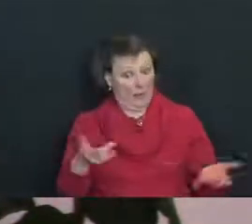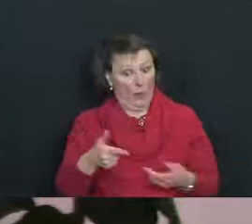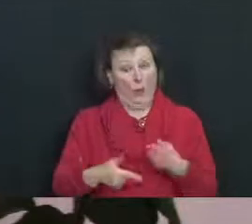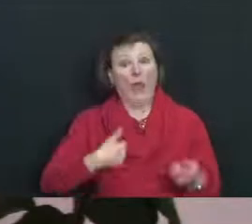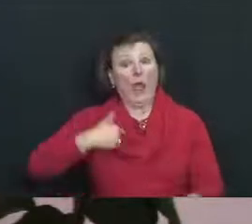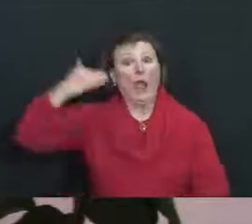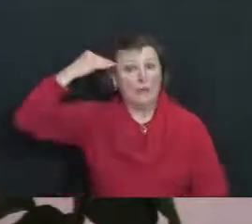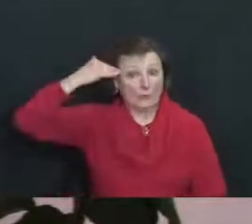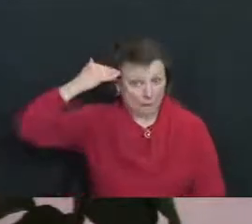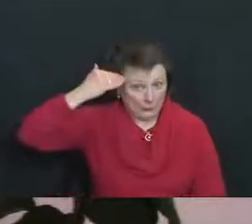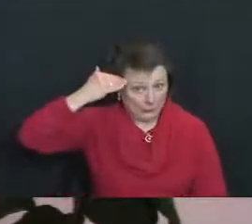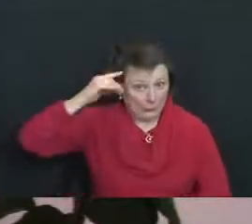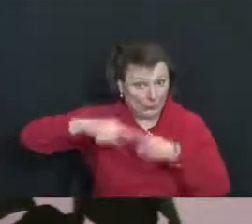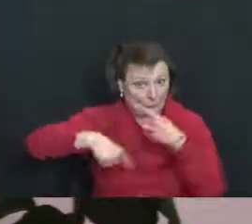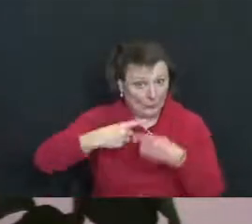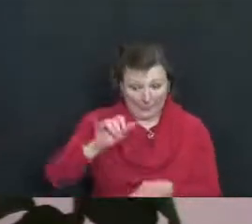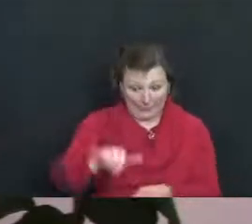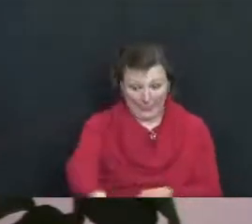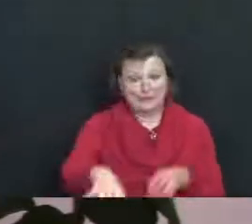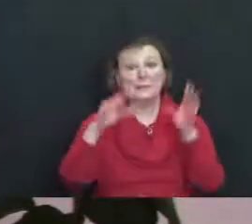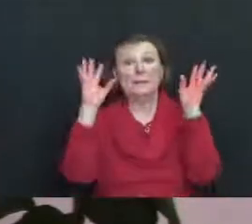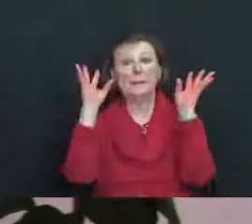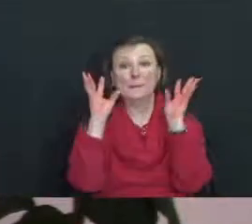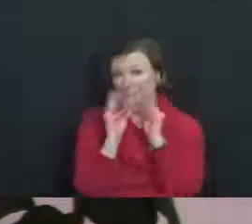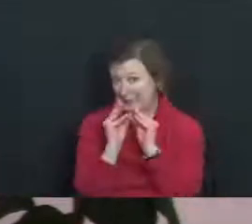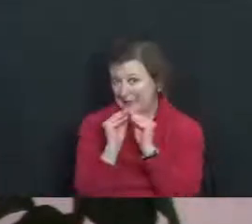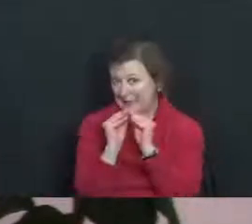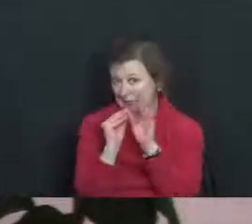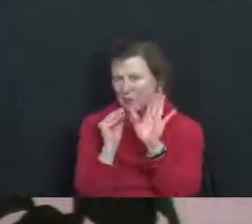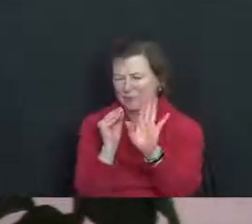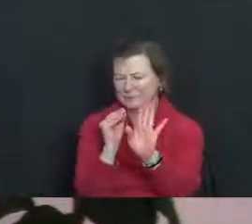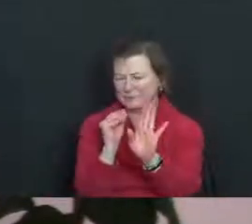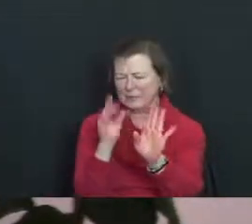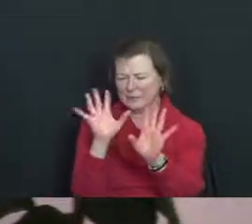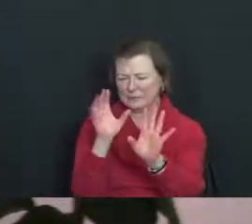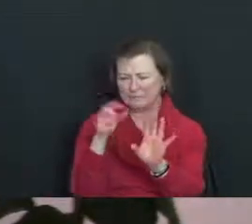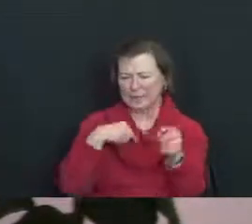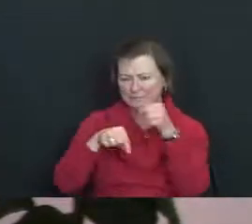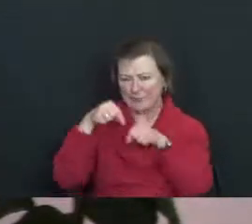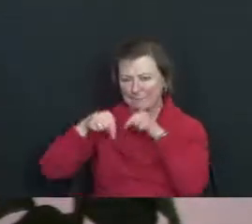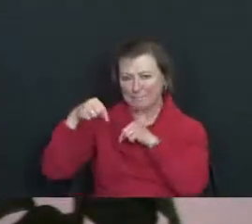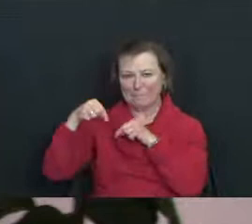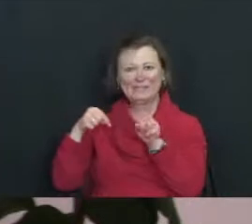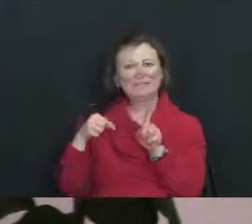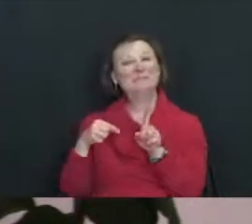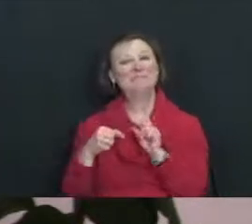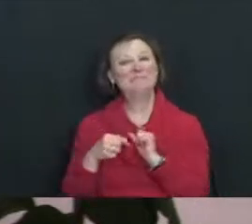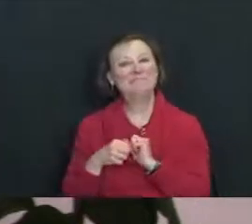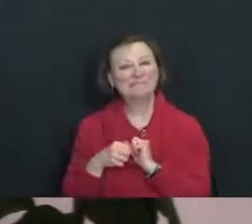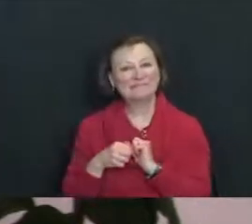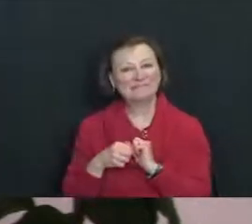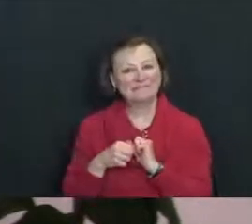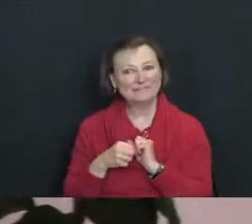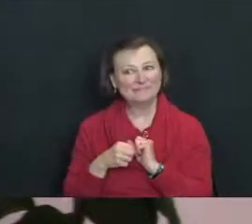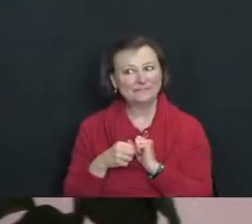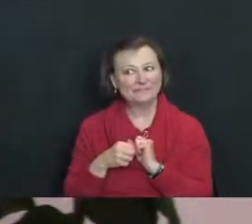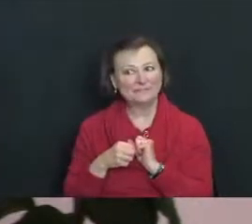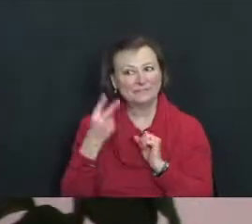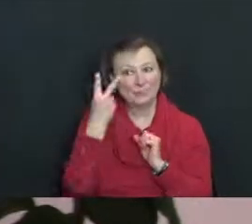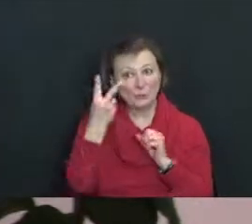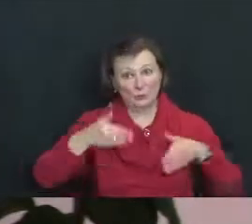knew about this meeting, well, let me not get ahead of myself. So, two